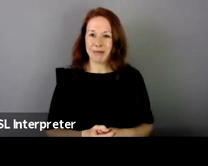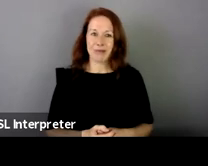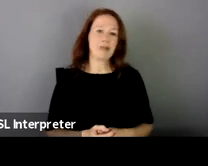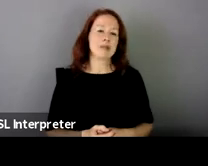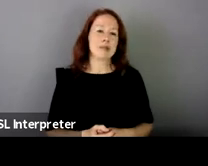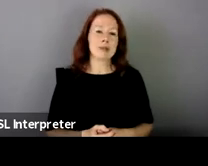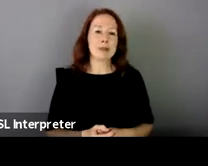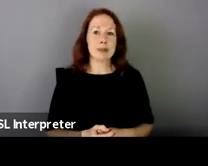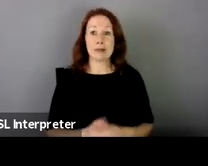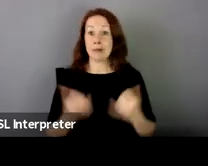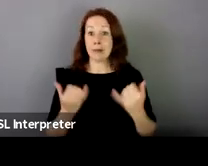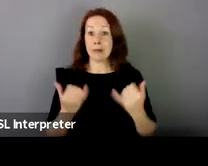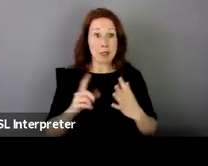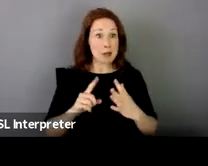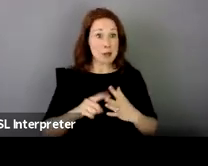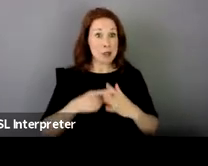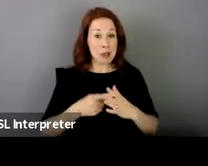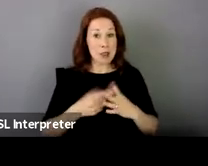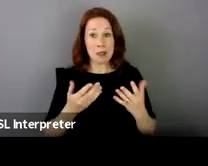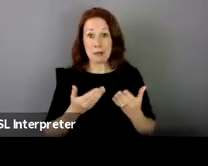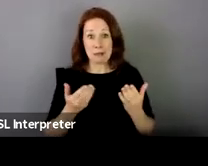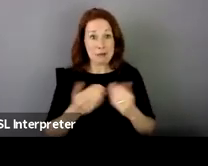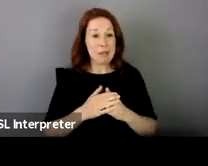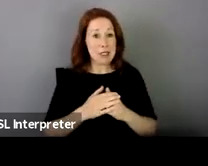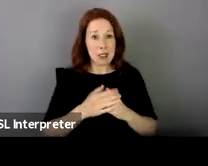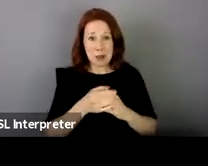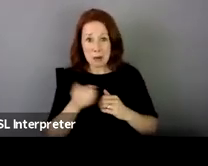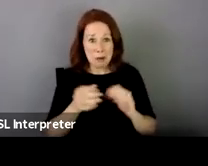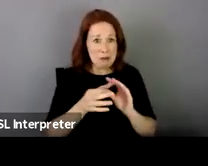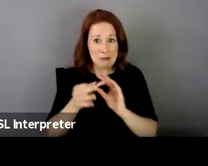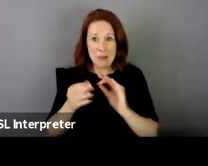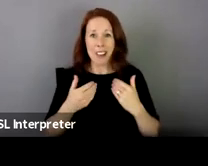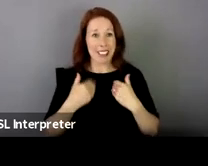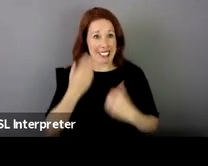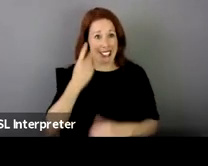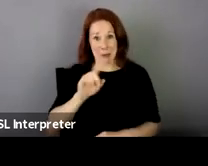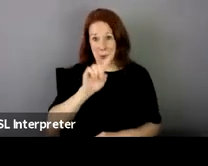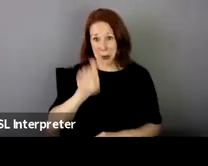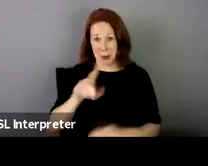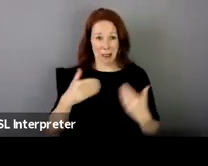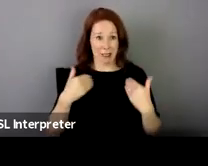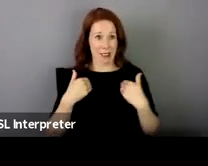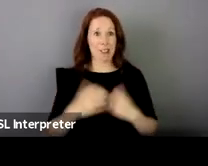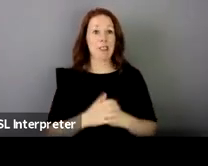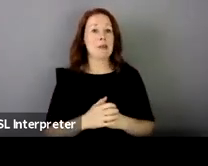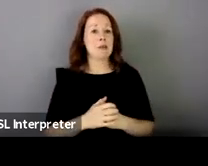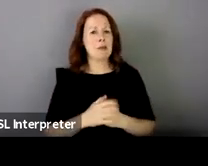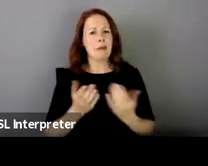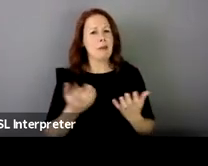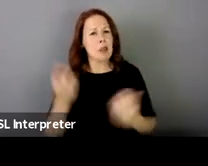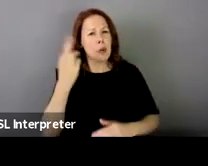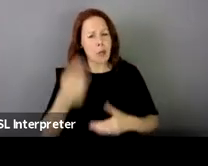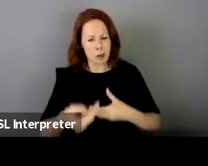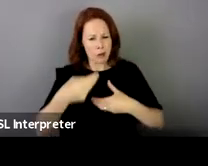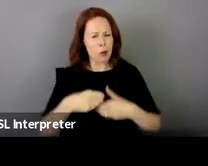To get you started, and so we can hear a little bit from you, we have popped up a question for you. We're asking, why have you